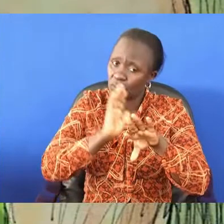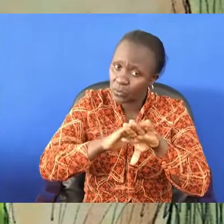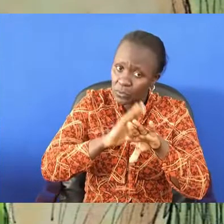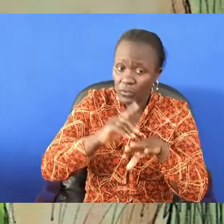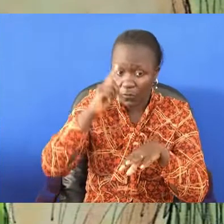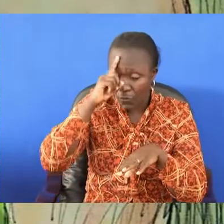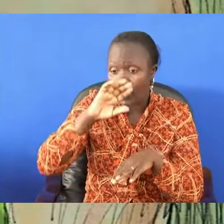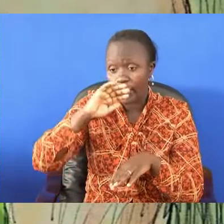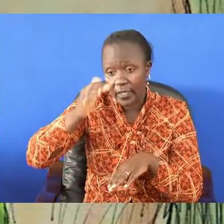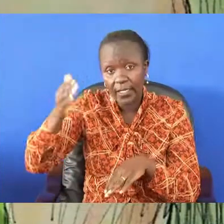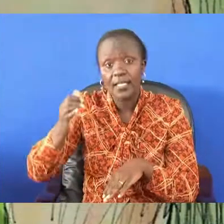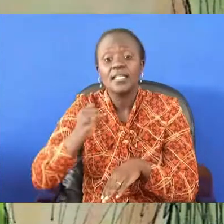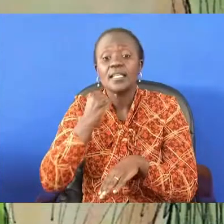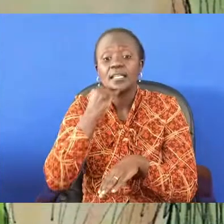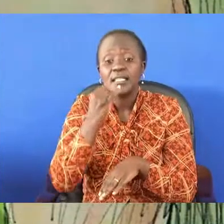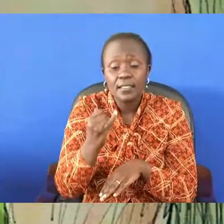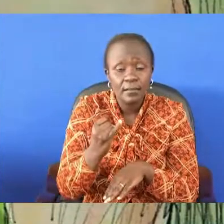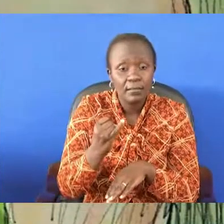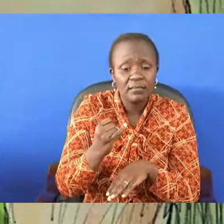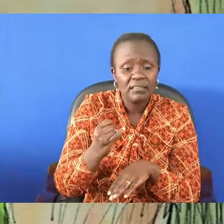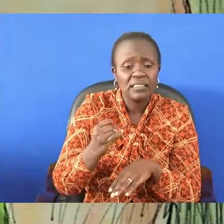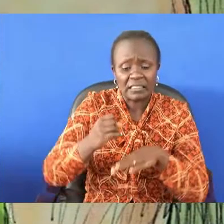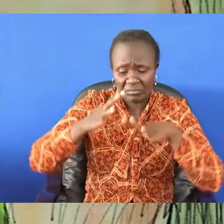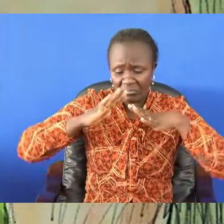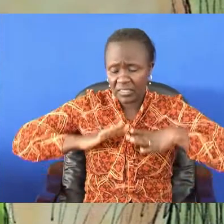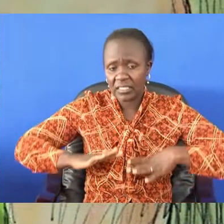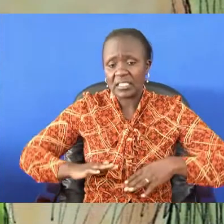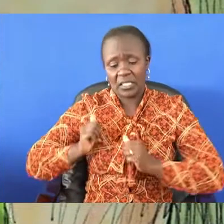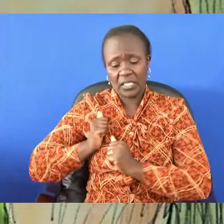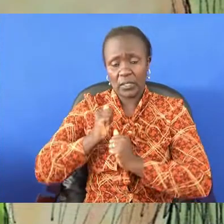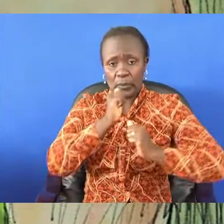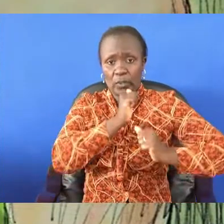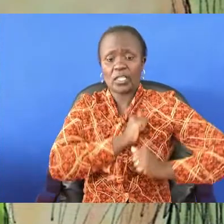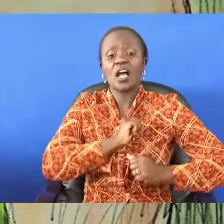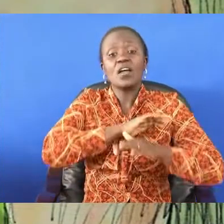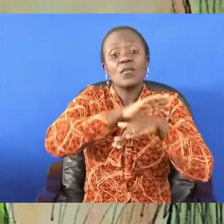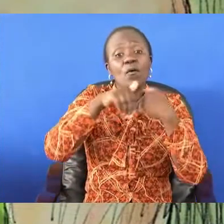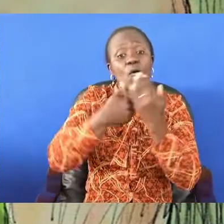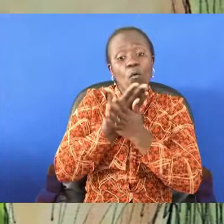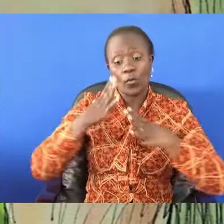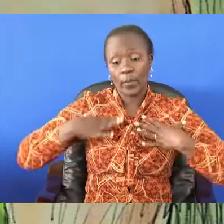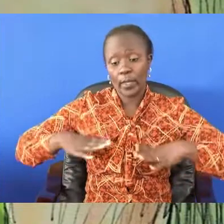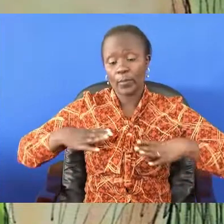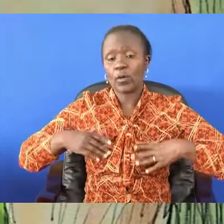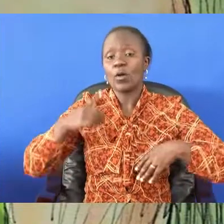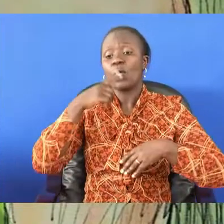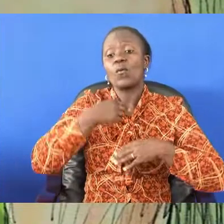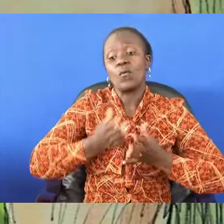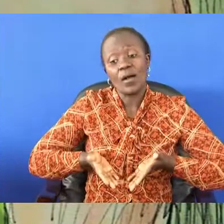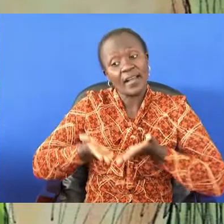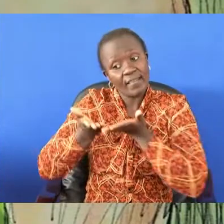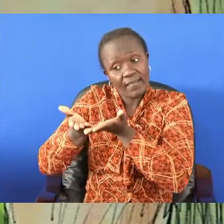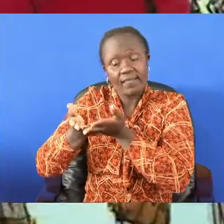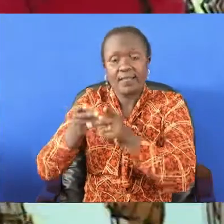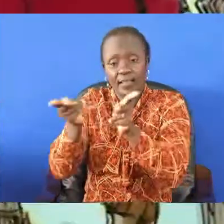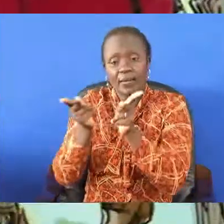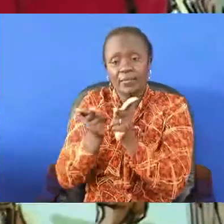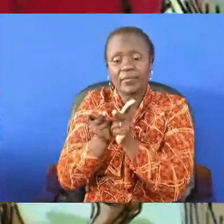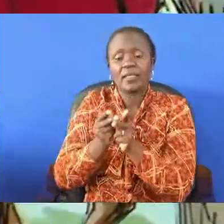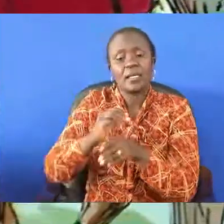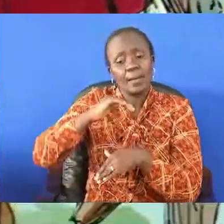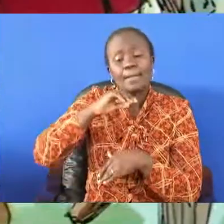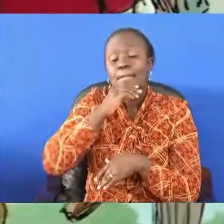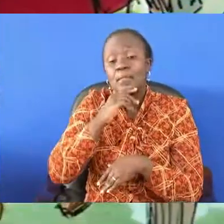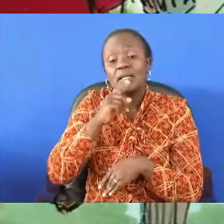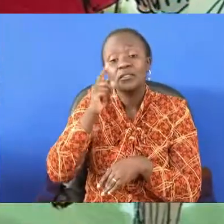city. He is discouraging the soldiers and all the people who are left in this city. So this man should